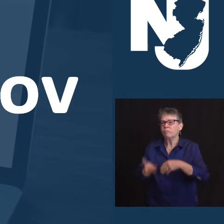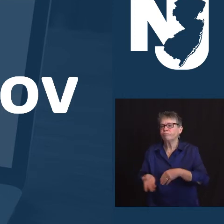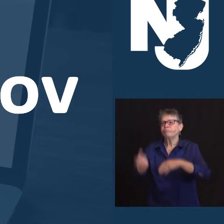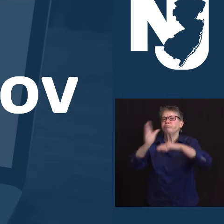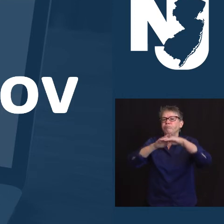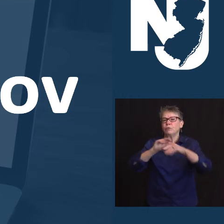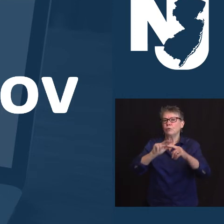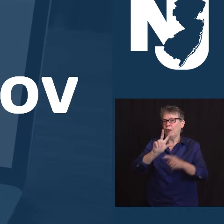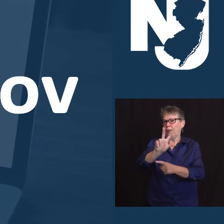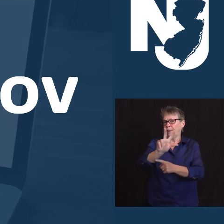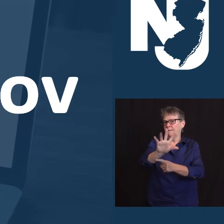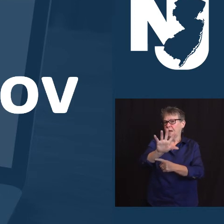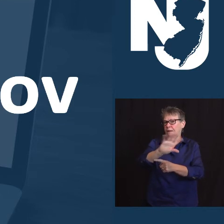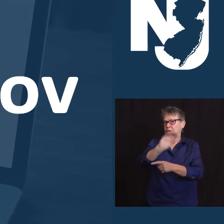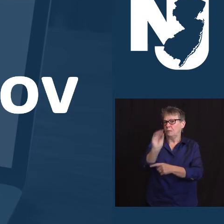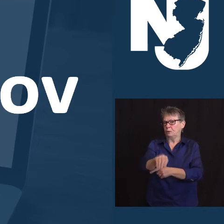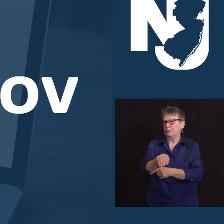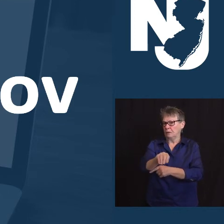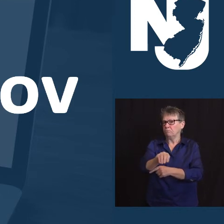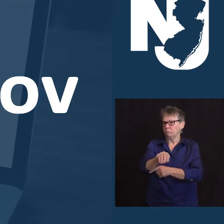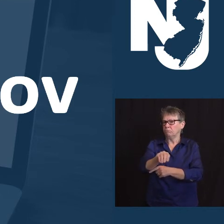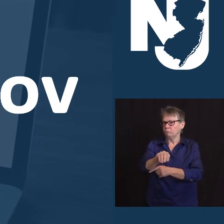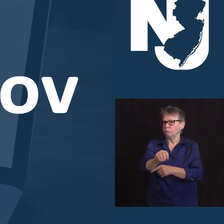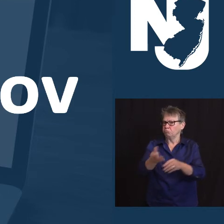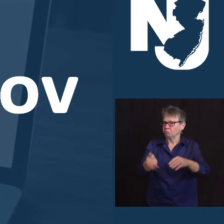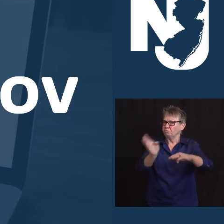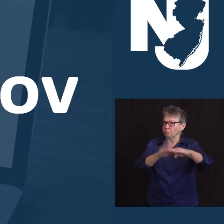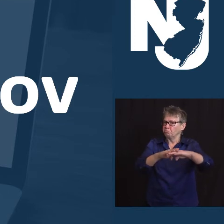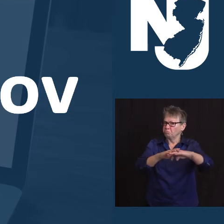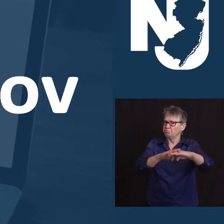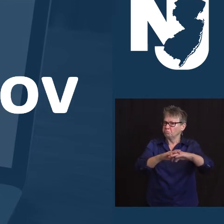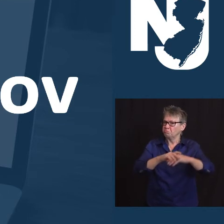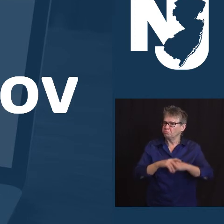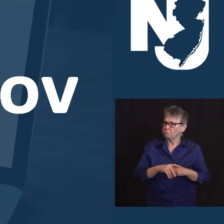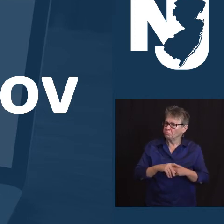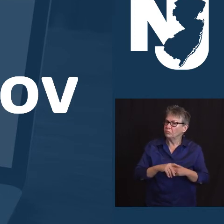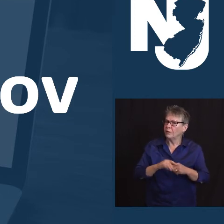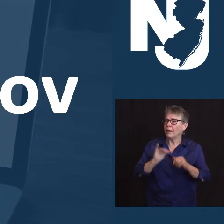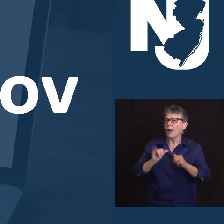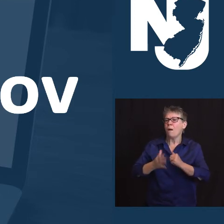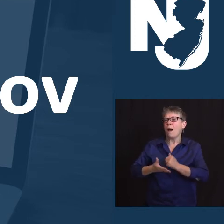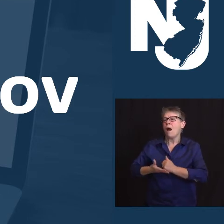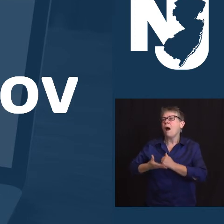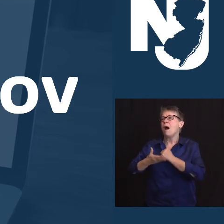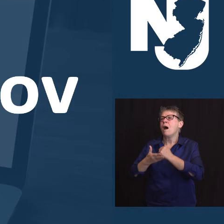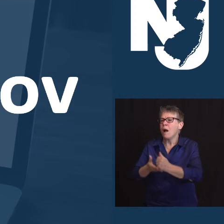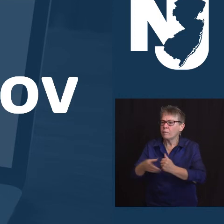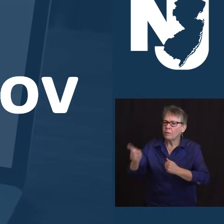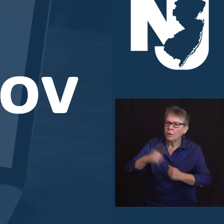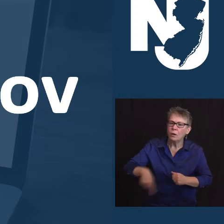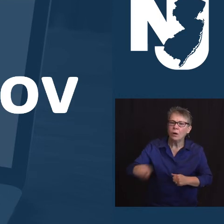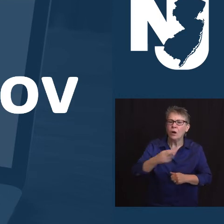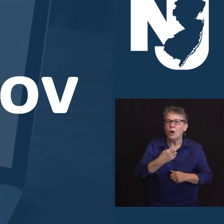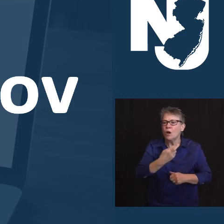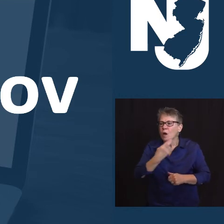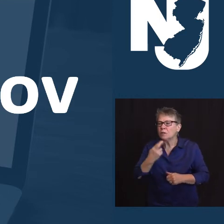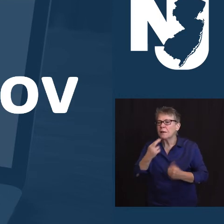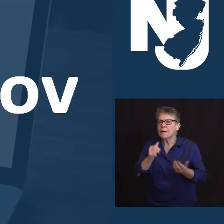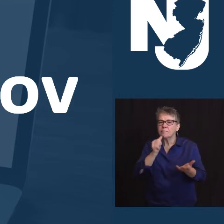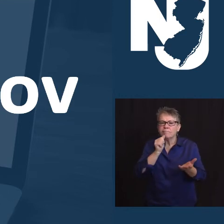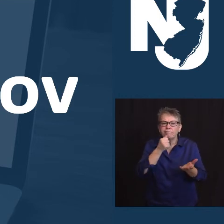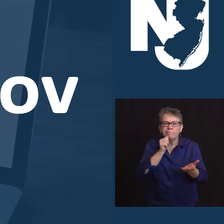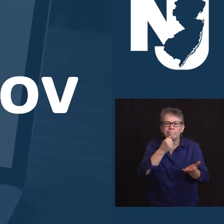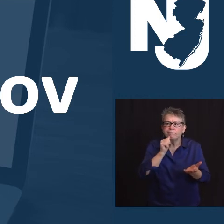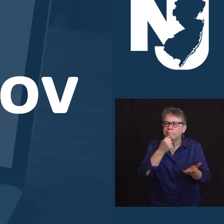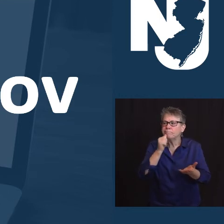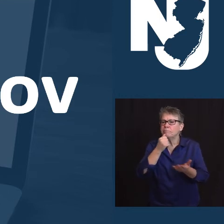is going to give them a boost for getting through the winter. I, like you, want to allow them to open even more. And if the